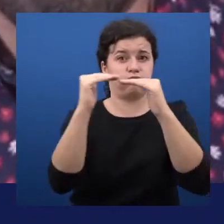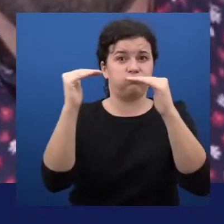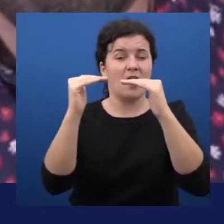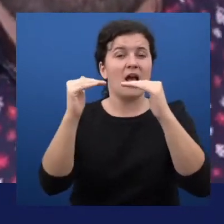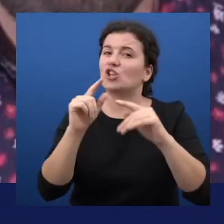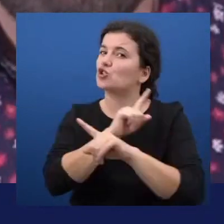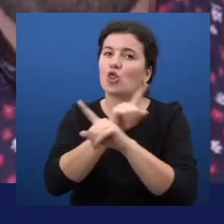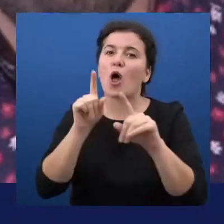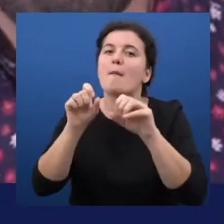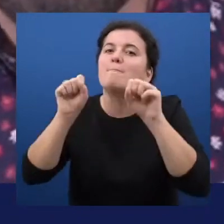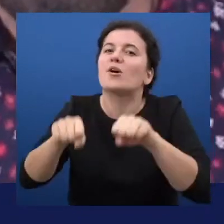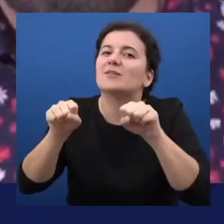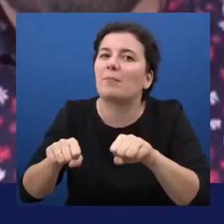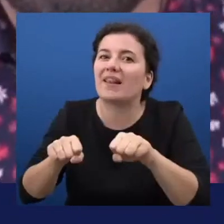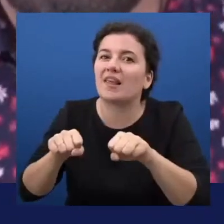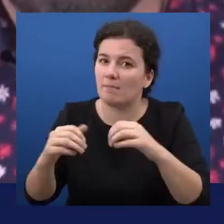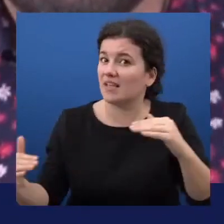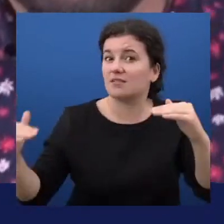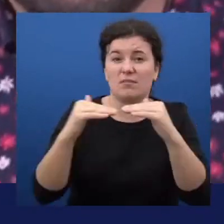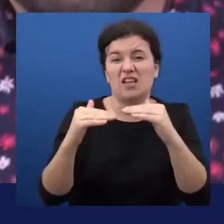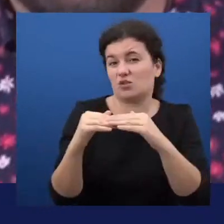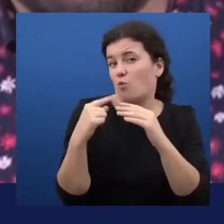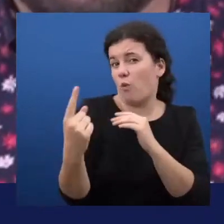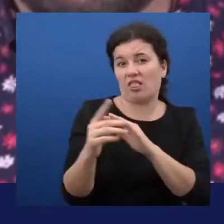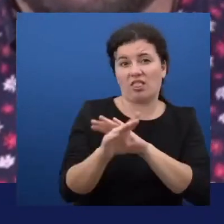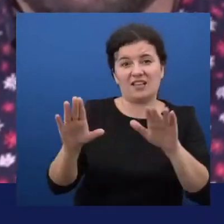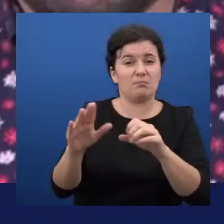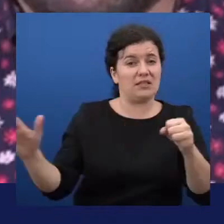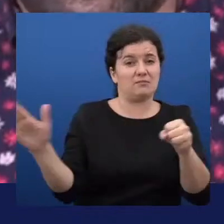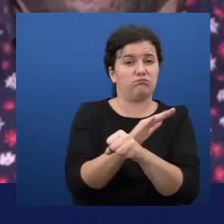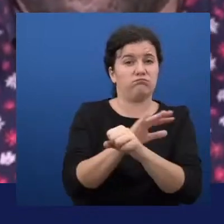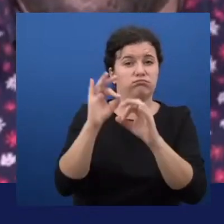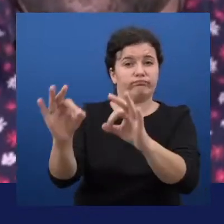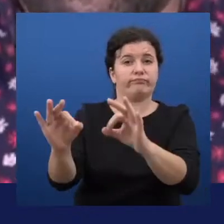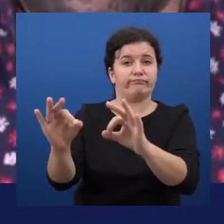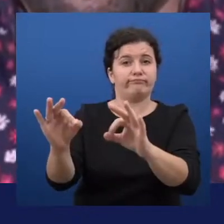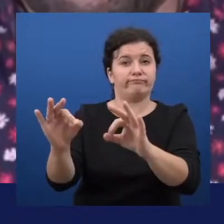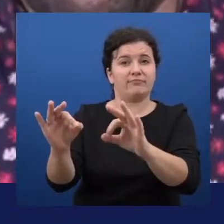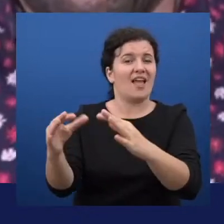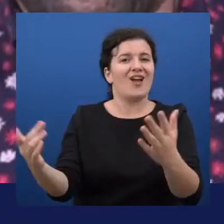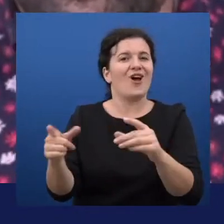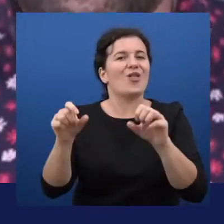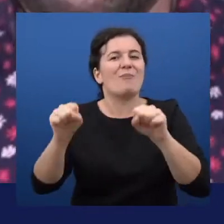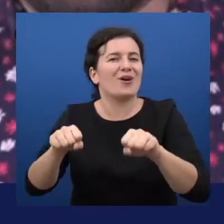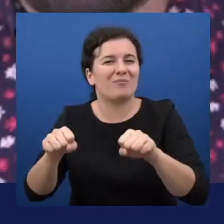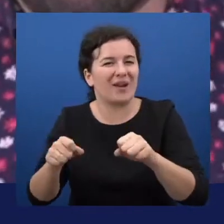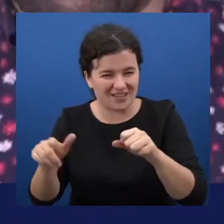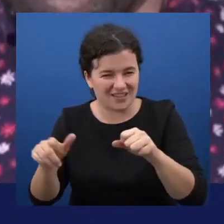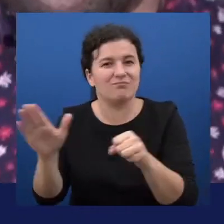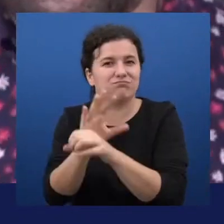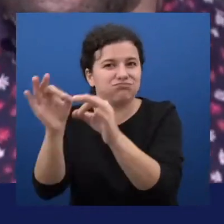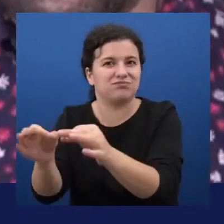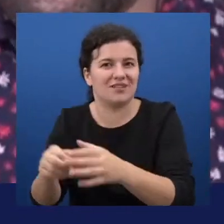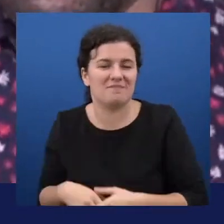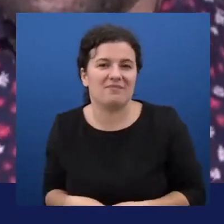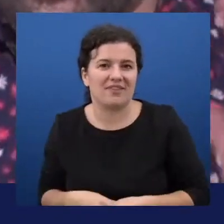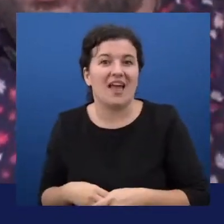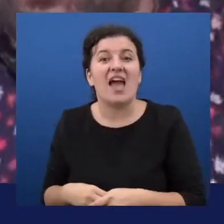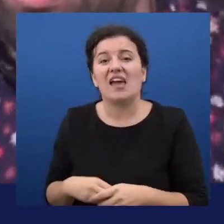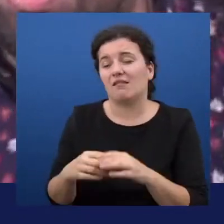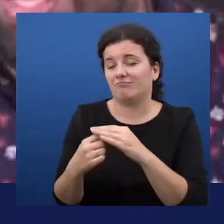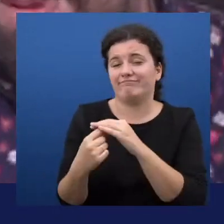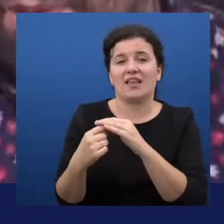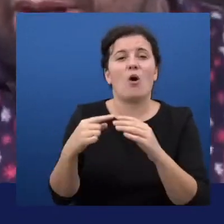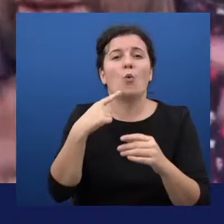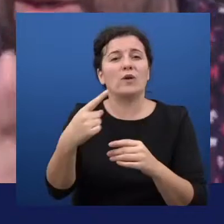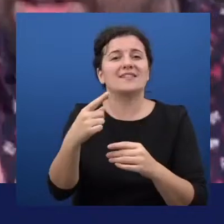Yeah. It's just a number between 0 and 1. Never 0 and never 1. Yeah, and it's crazy